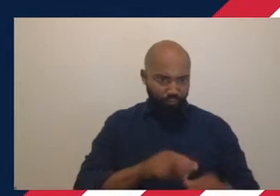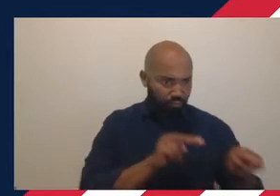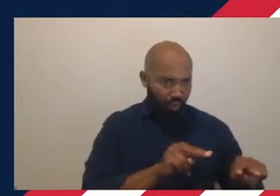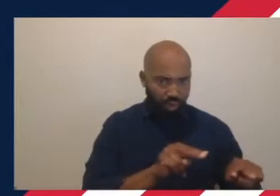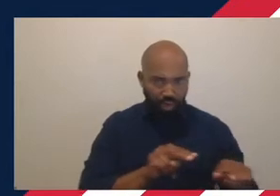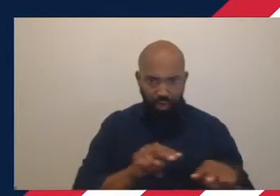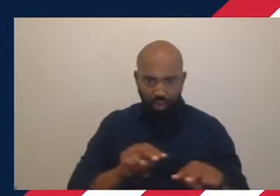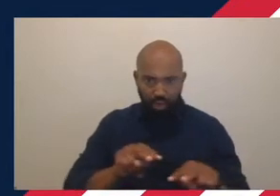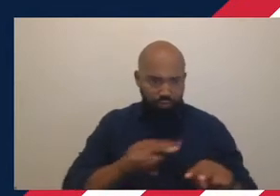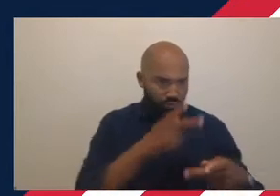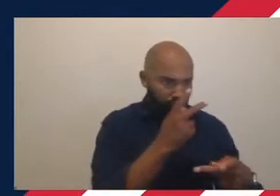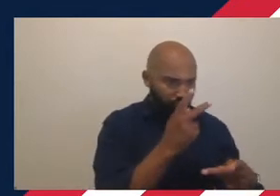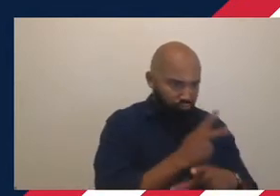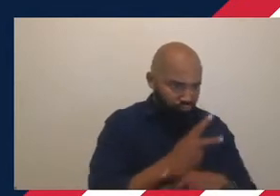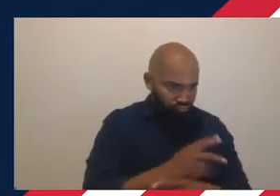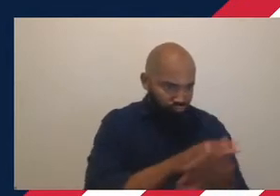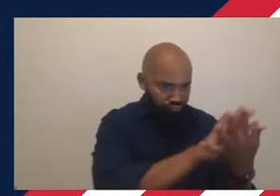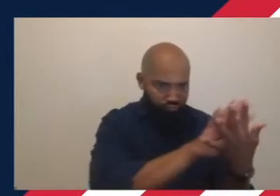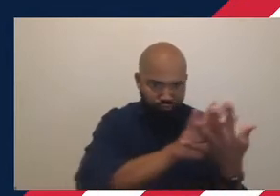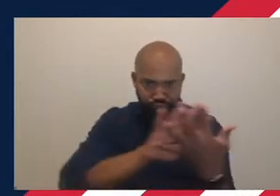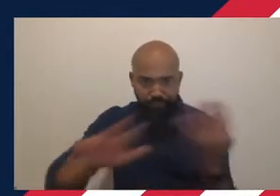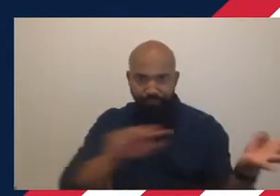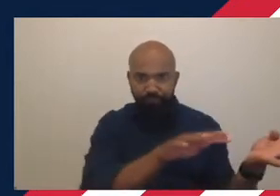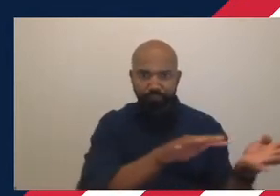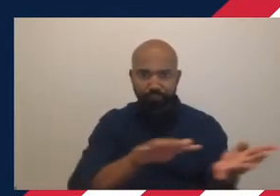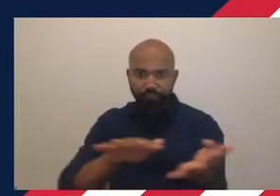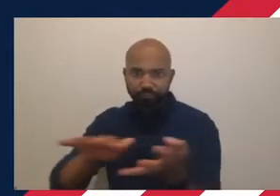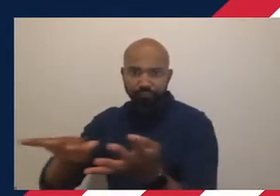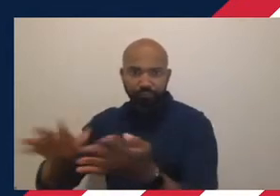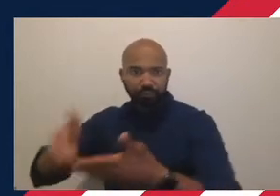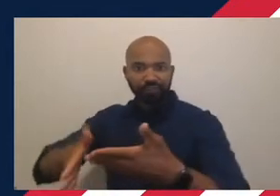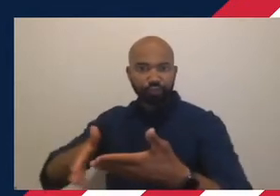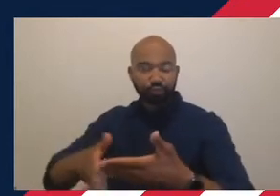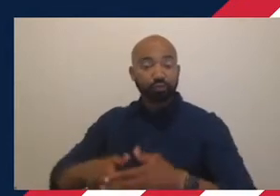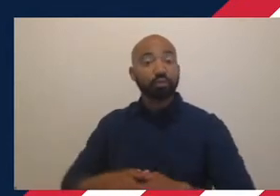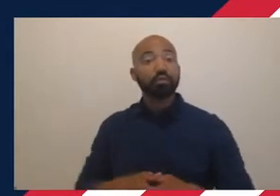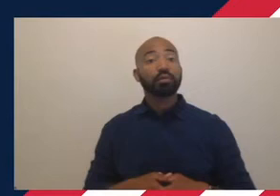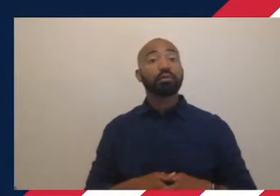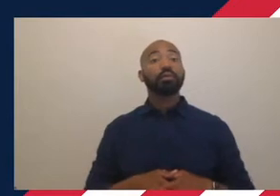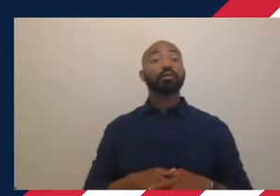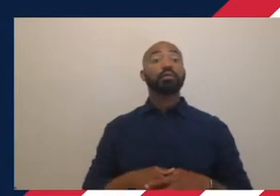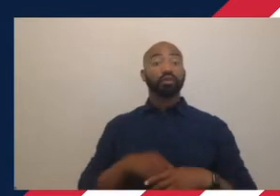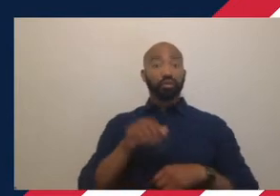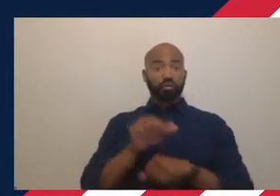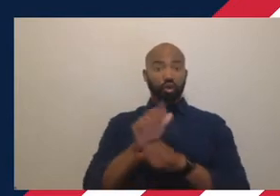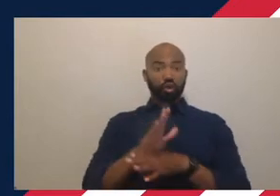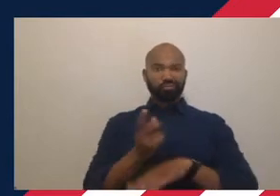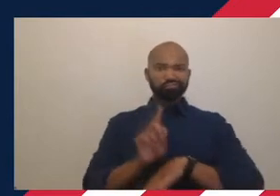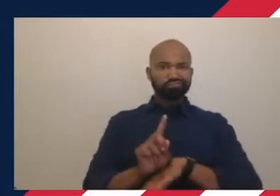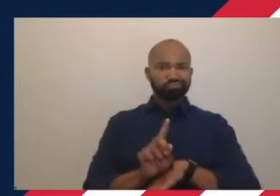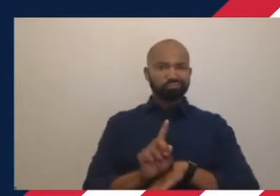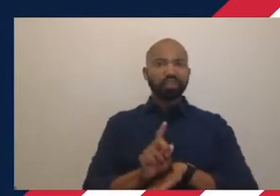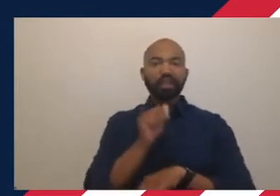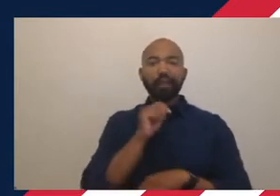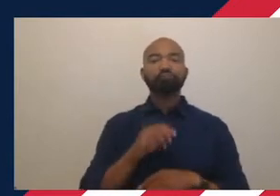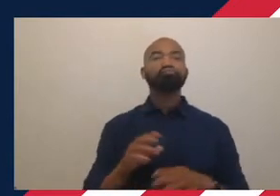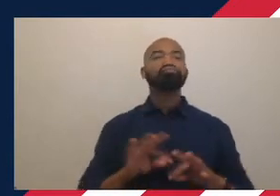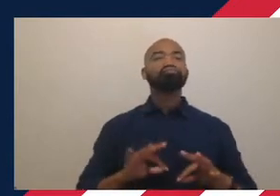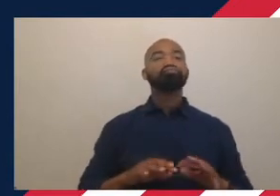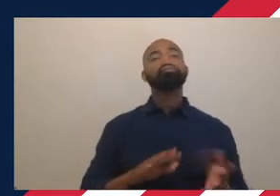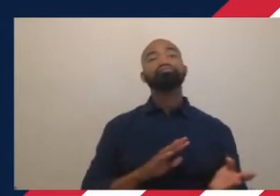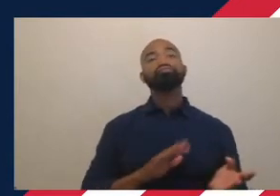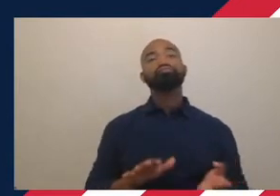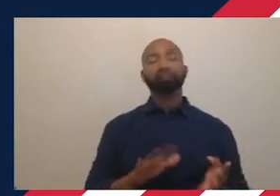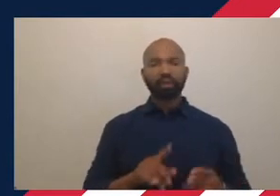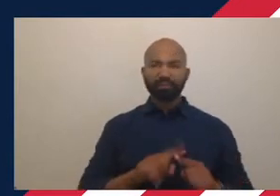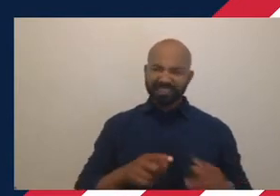and run through all the plant. These workers work at enormous speeds. I'm often in all